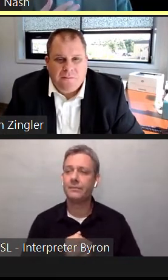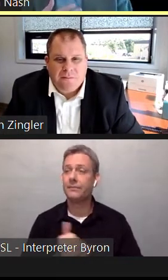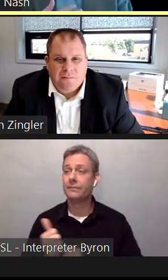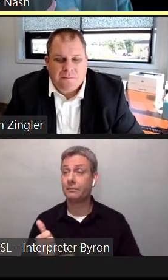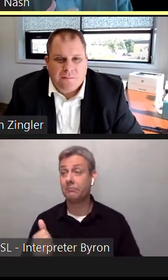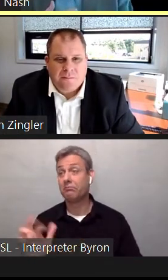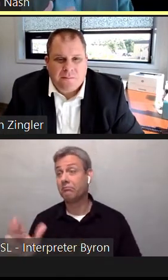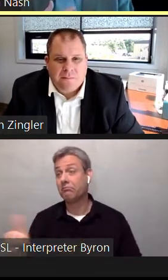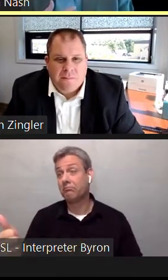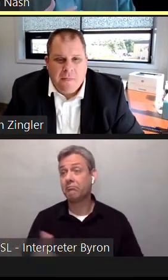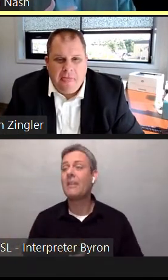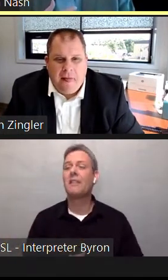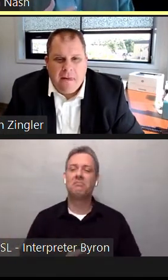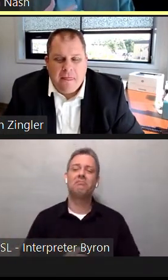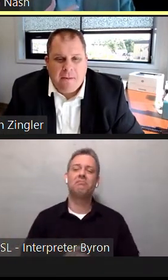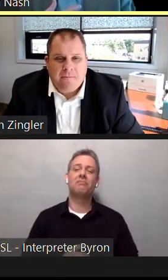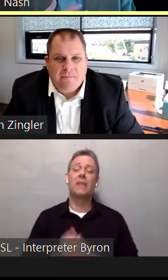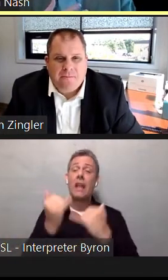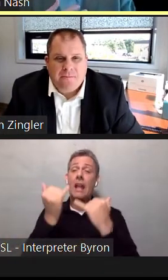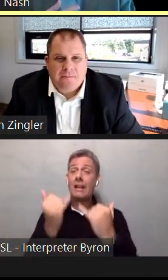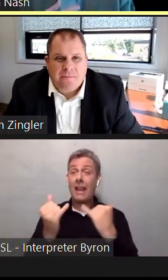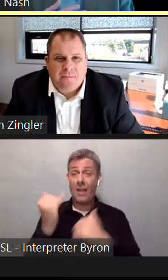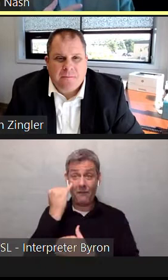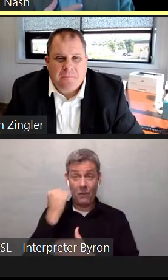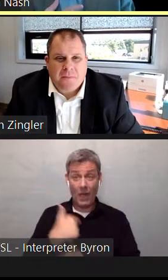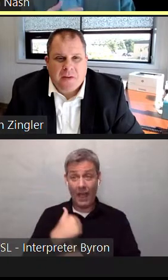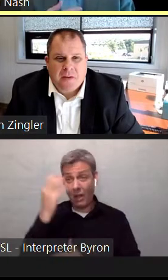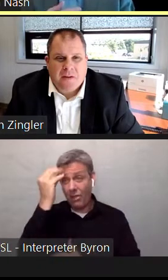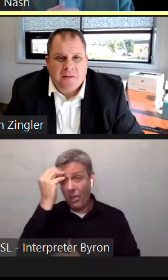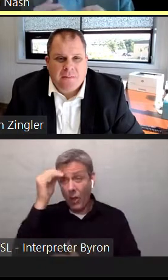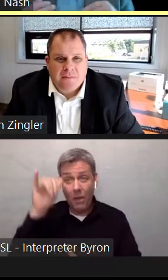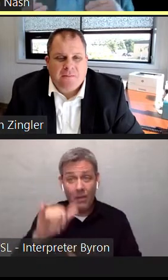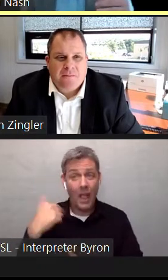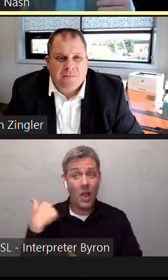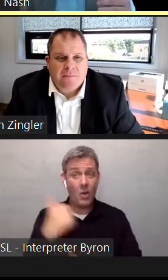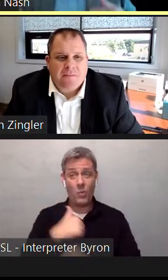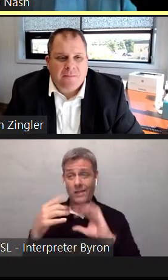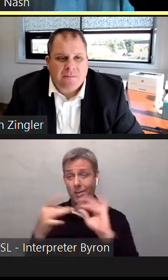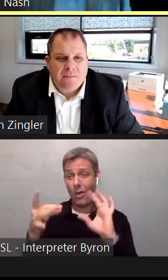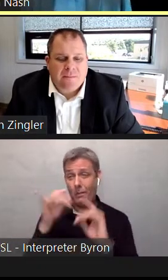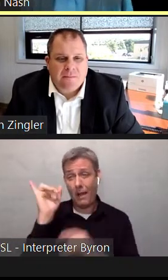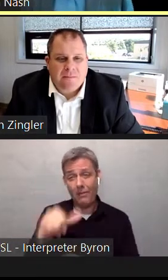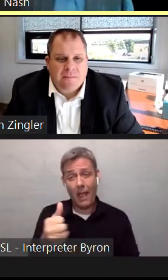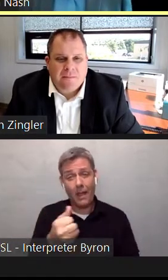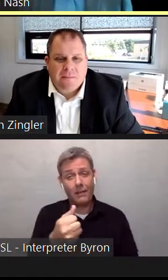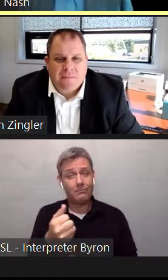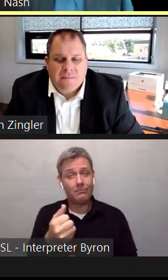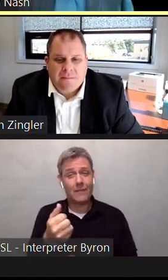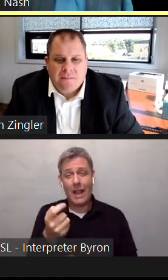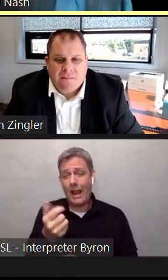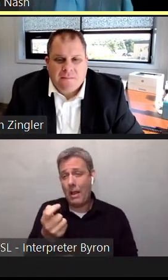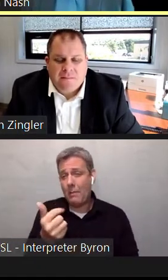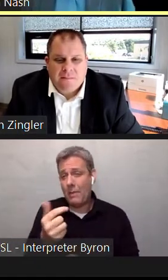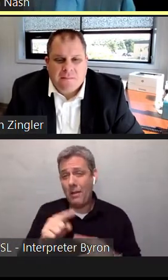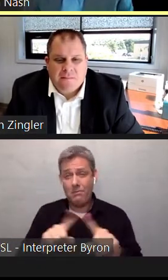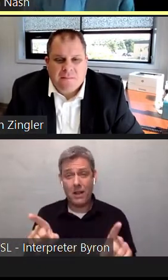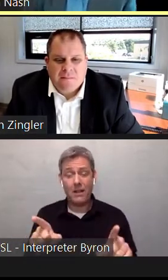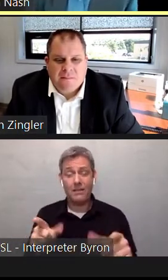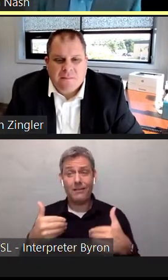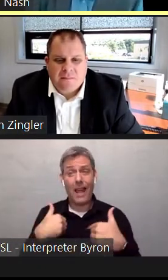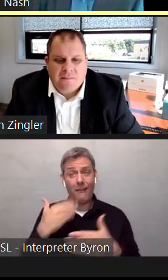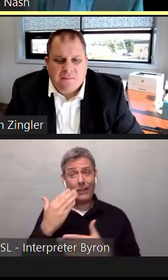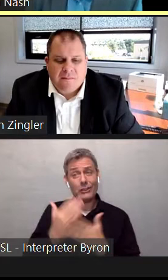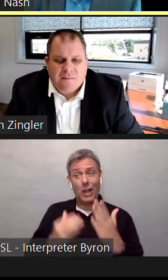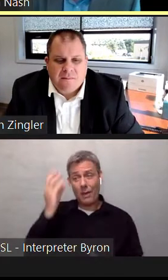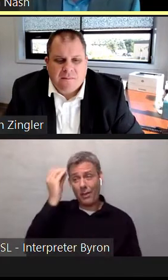Interestingly, and I honestly, and Doug, if you got a thought on this, we've talked about this a little bit, the difference, I mean, I have some thoughts why